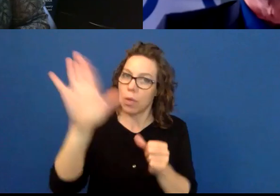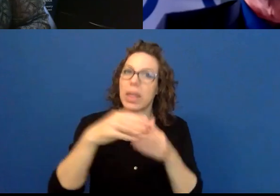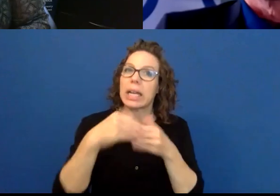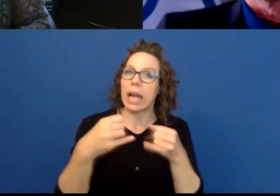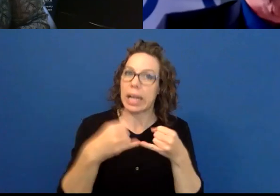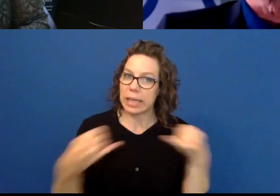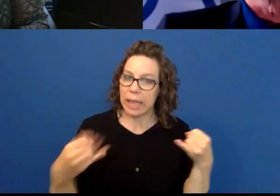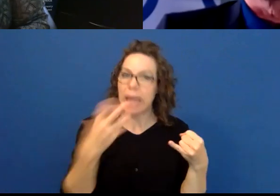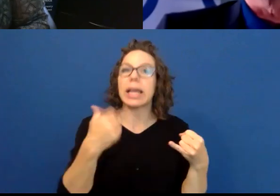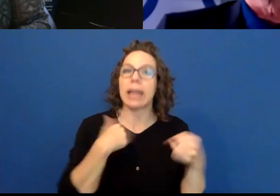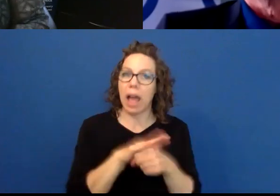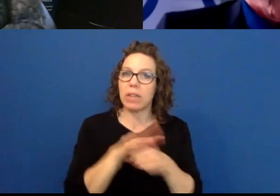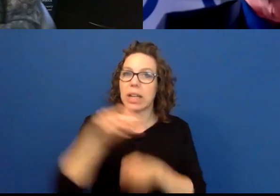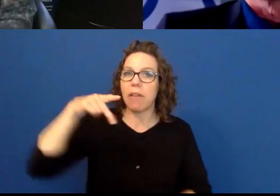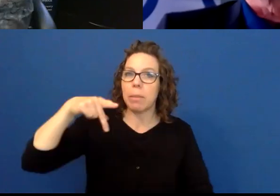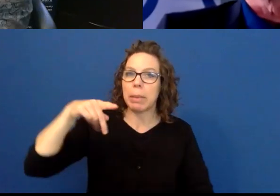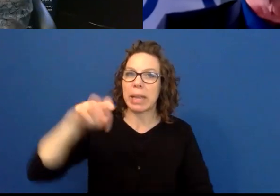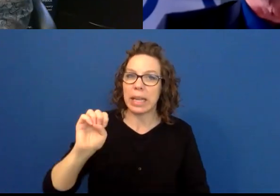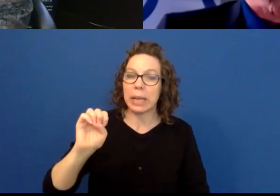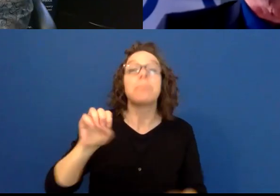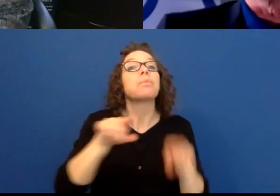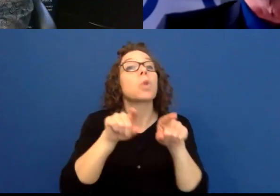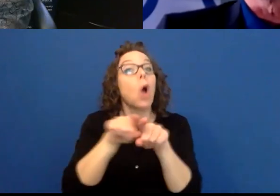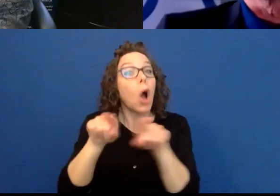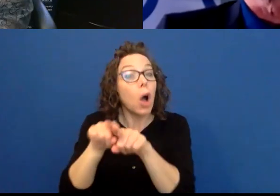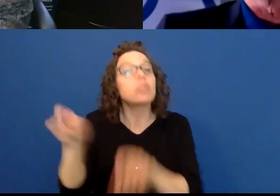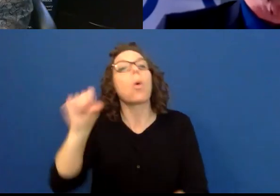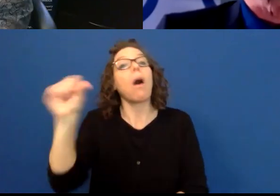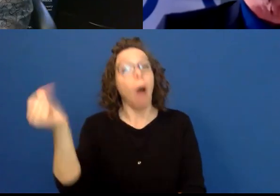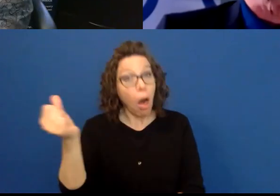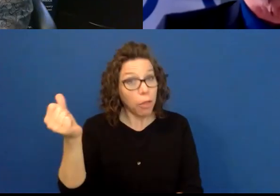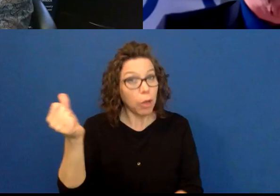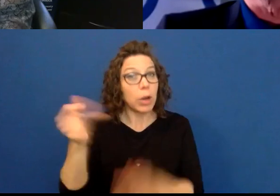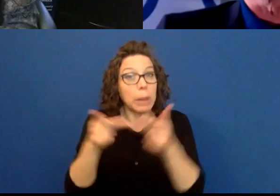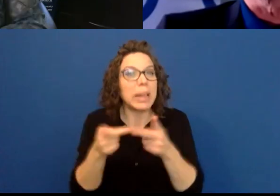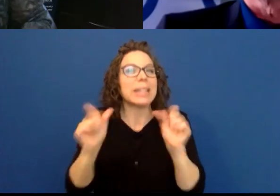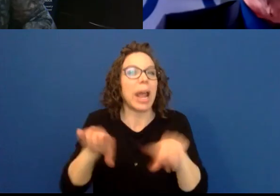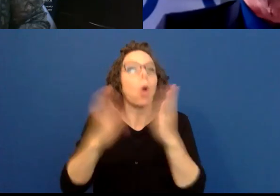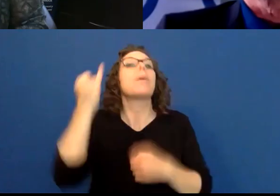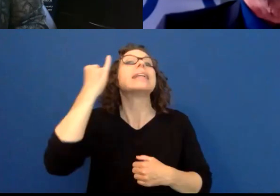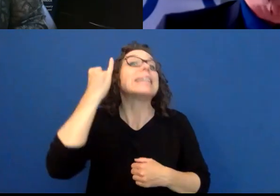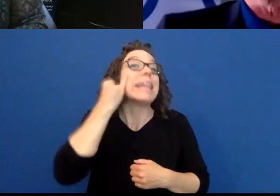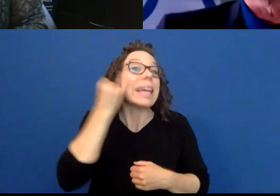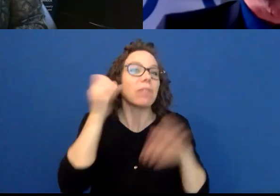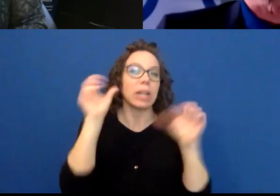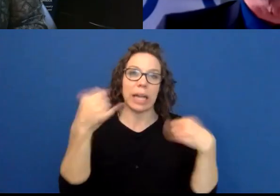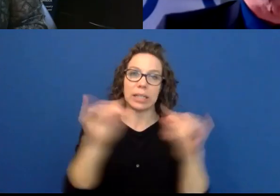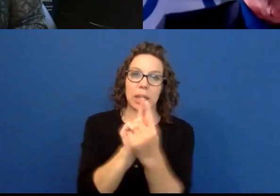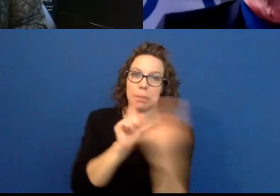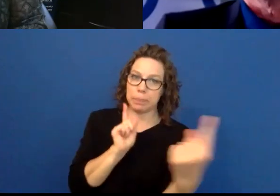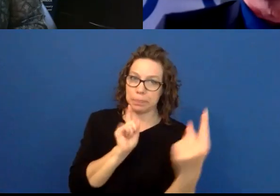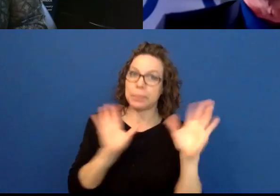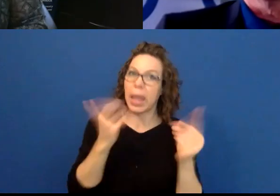guidelines. Also tomorrow, the following facilities can open as long as they ensure social distancing and hygiene